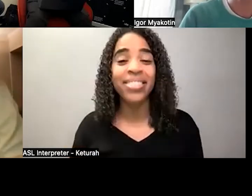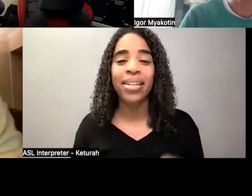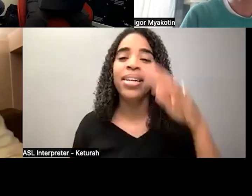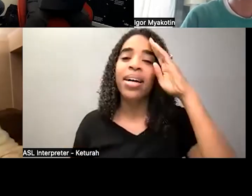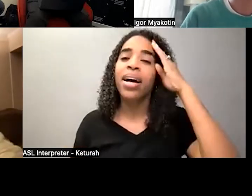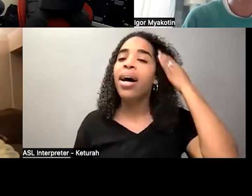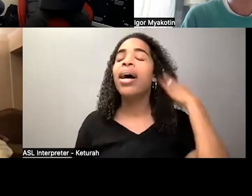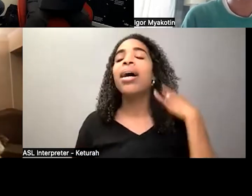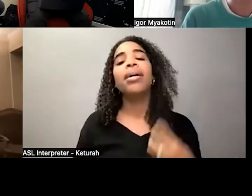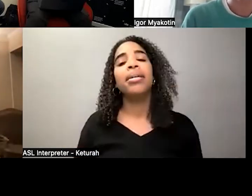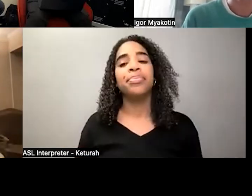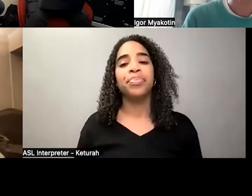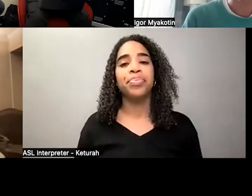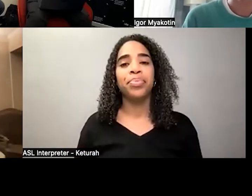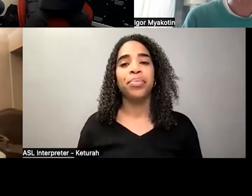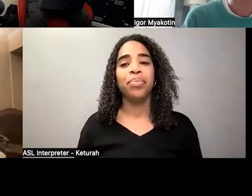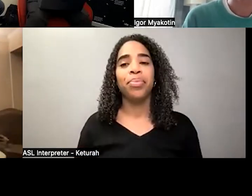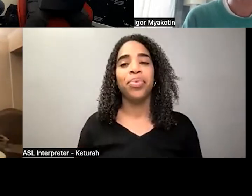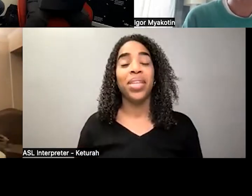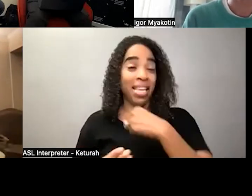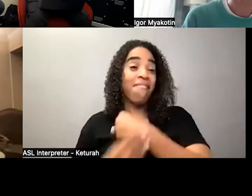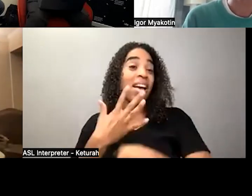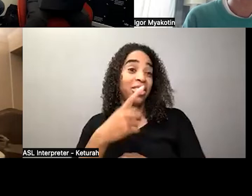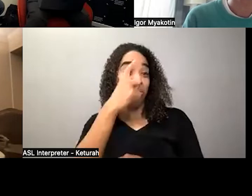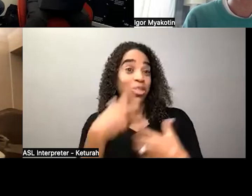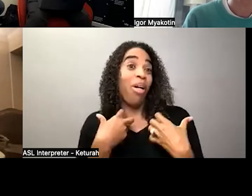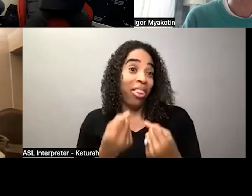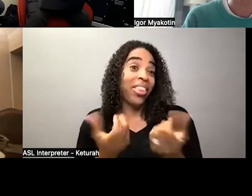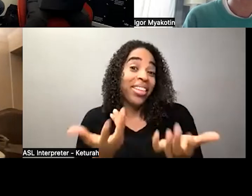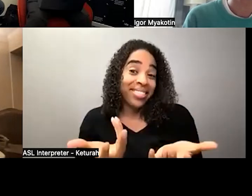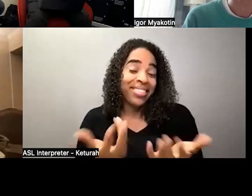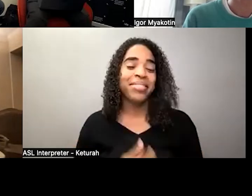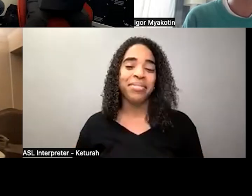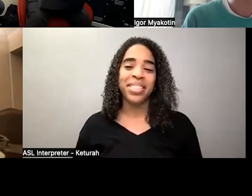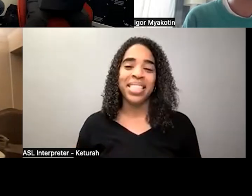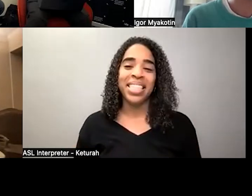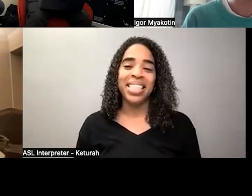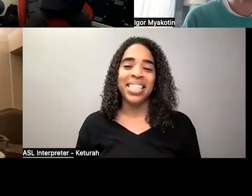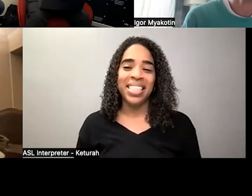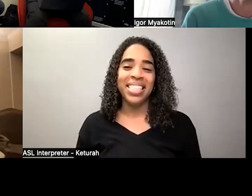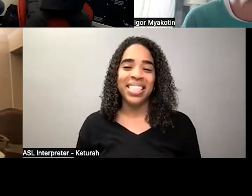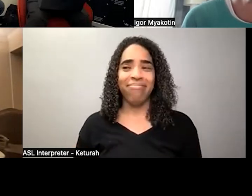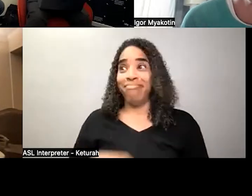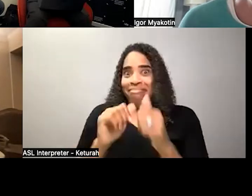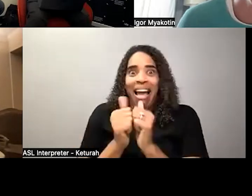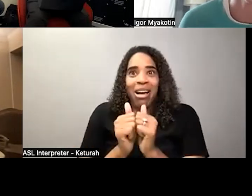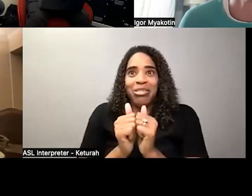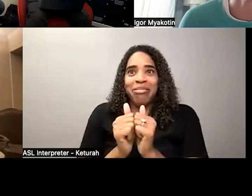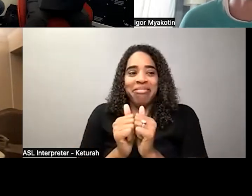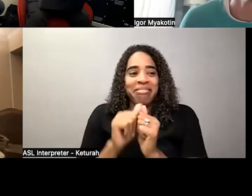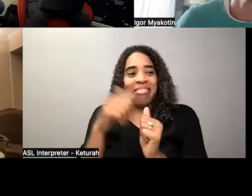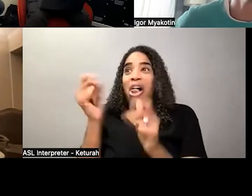It's in every level. It's not good for mental health. I don't know if I'm very curious to know how people